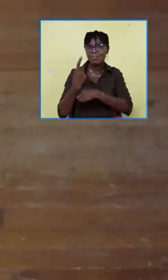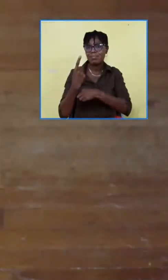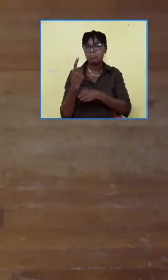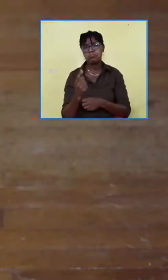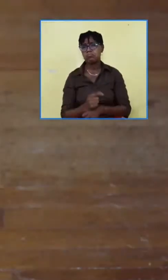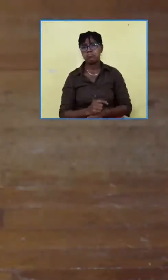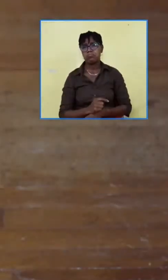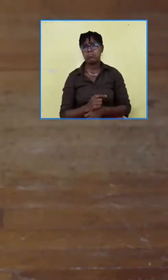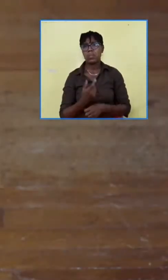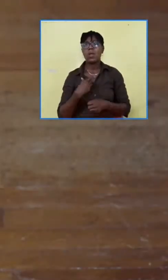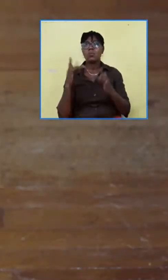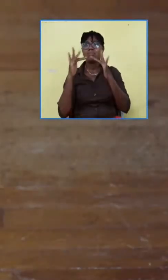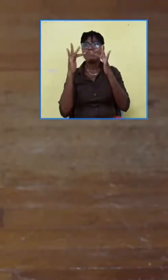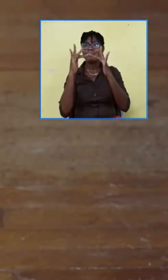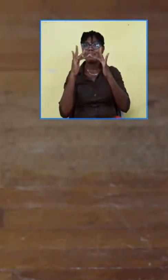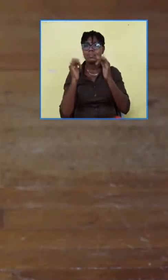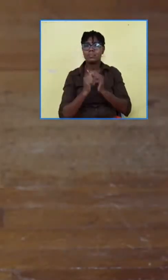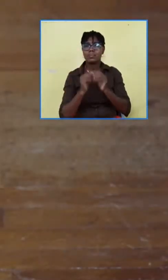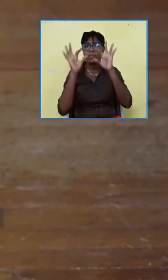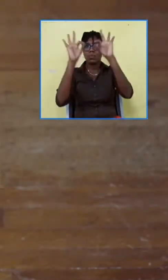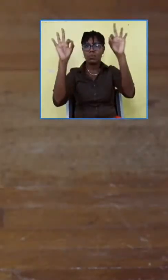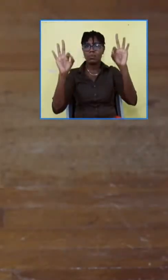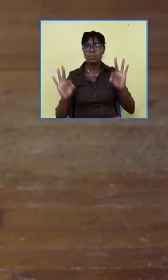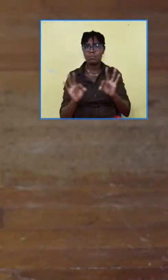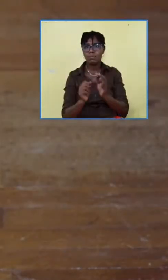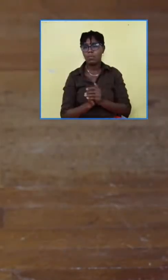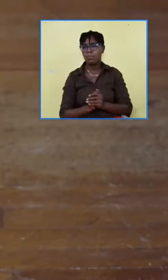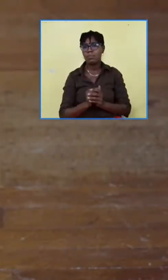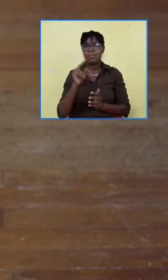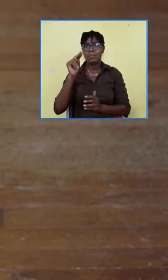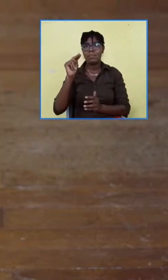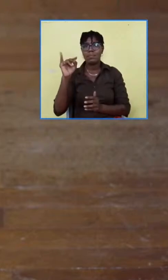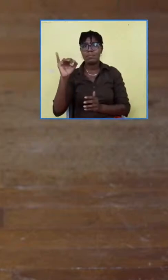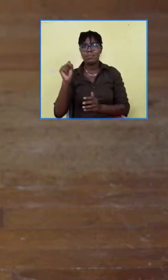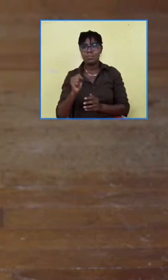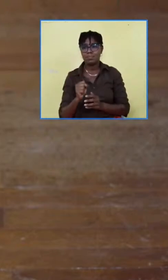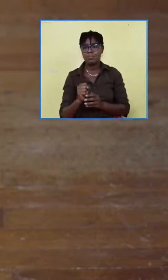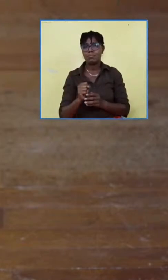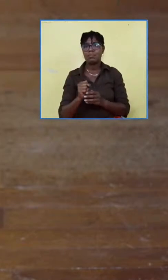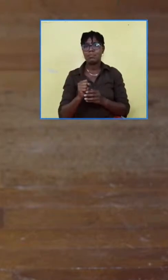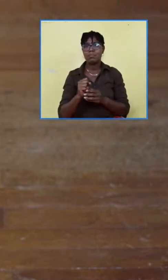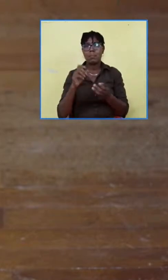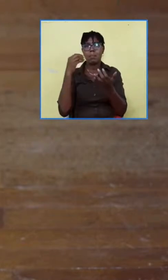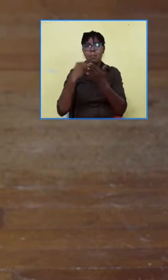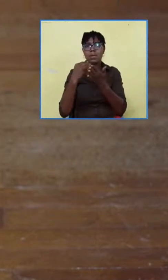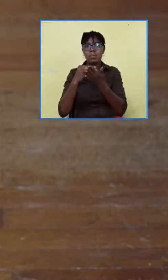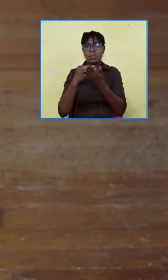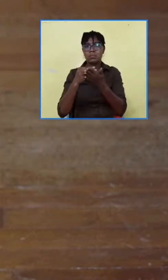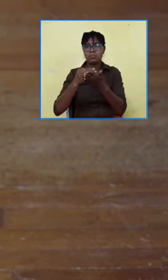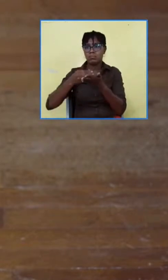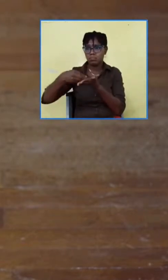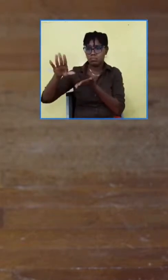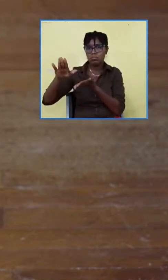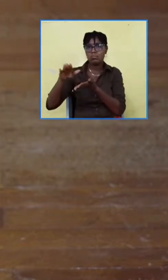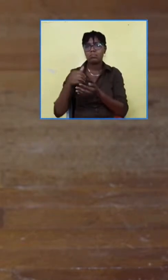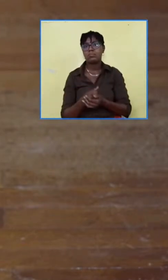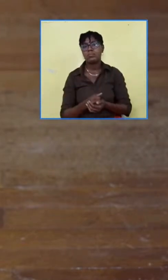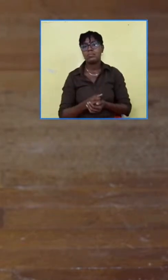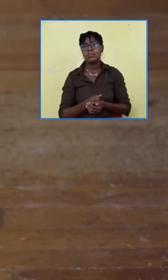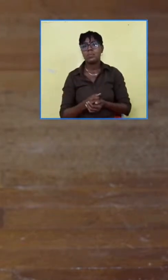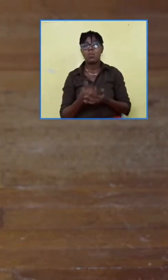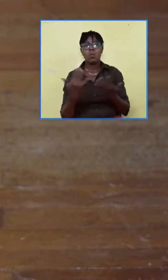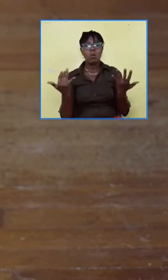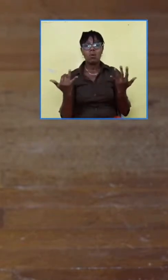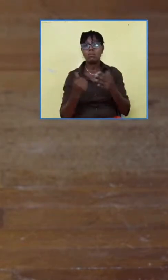go online, transfer to NIS, it's in their account. We also have to have efficient and effective admin